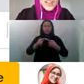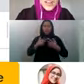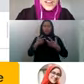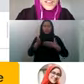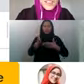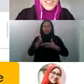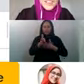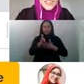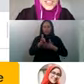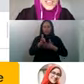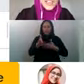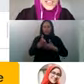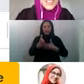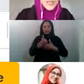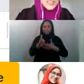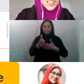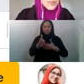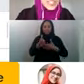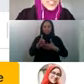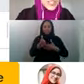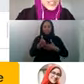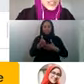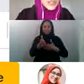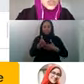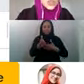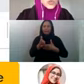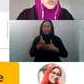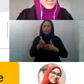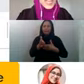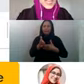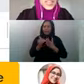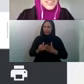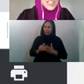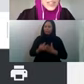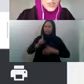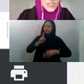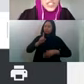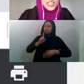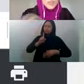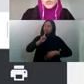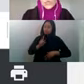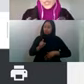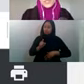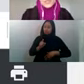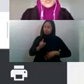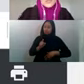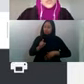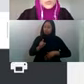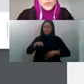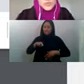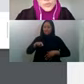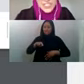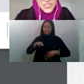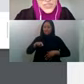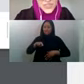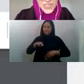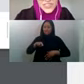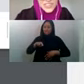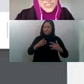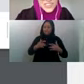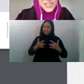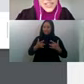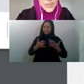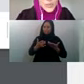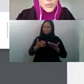that time and time again is true, is that religion does motivate giving for the Muslim community. And we see